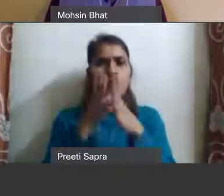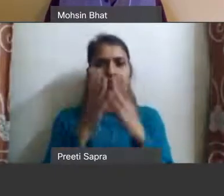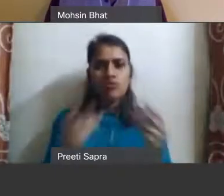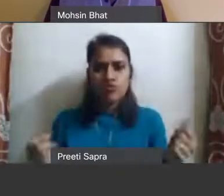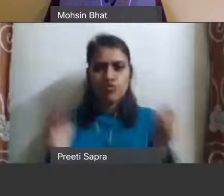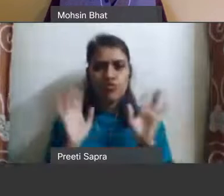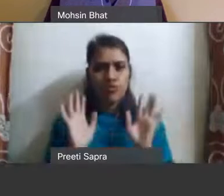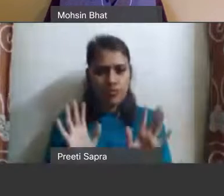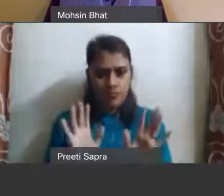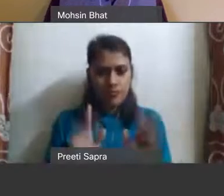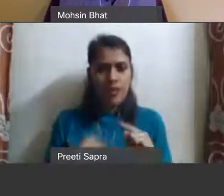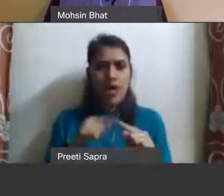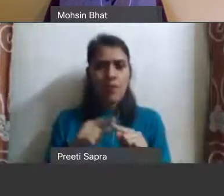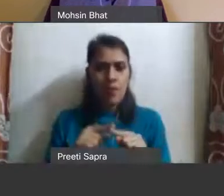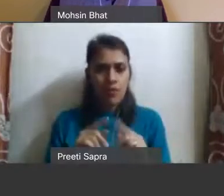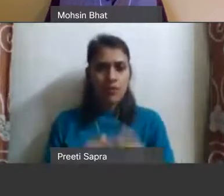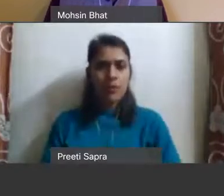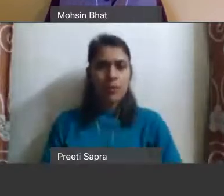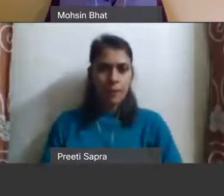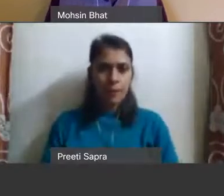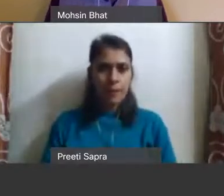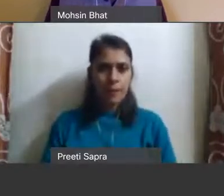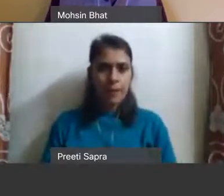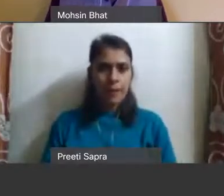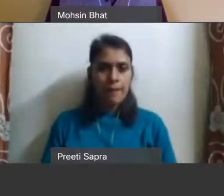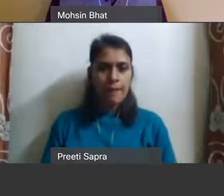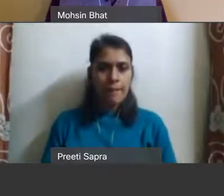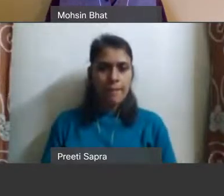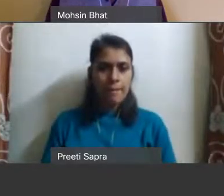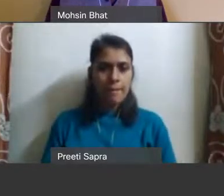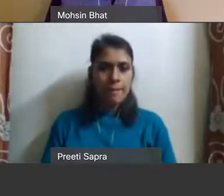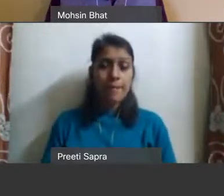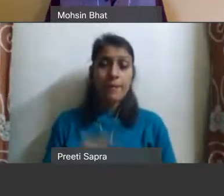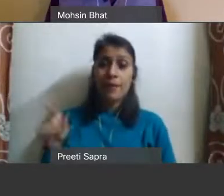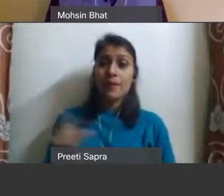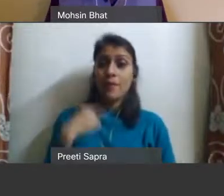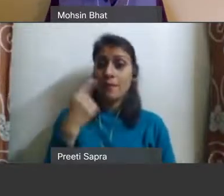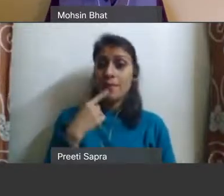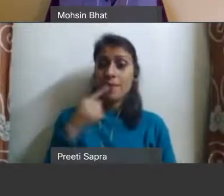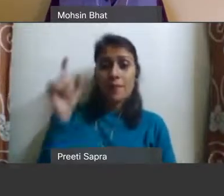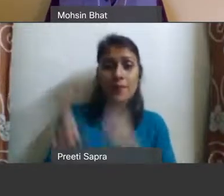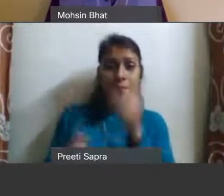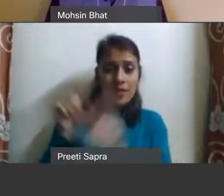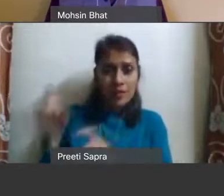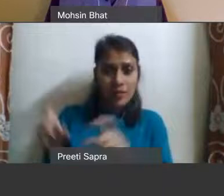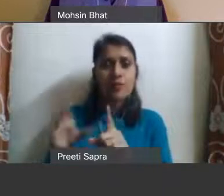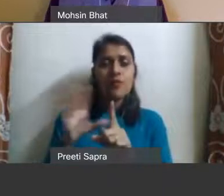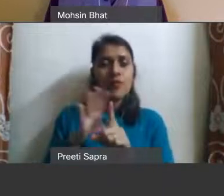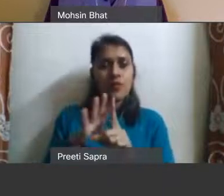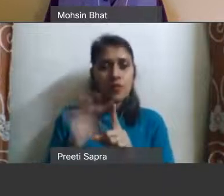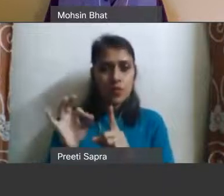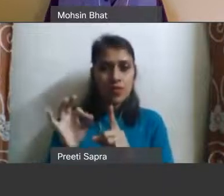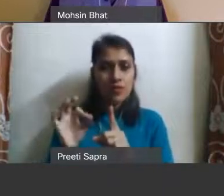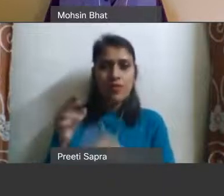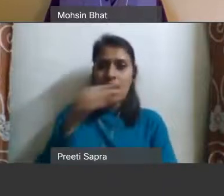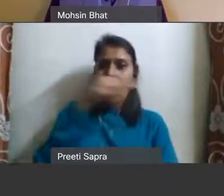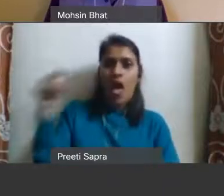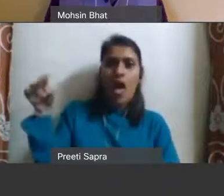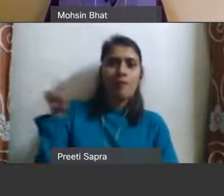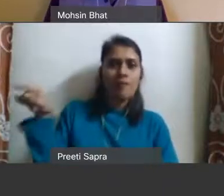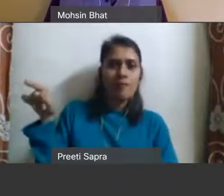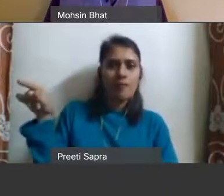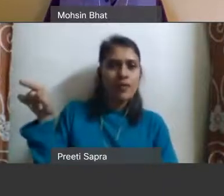having a conversation about, is what are these people who will eventually be declared to be